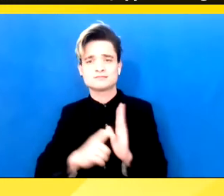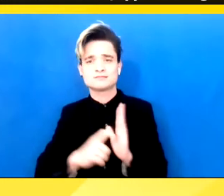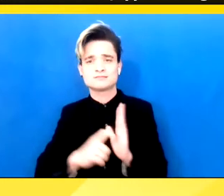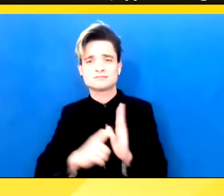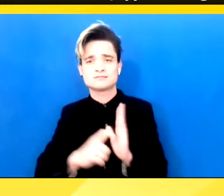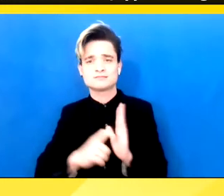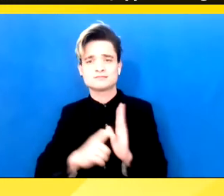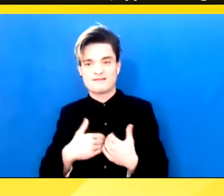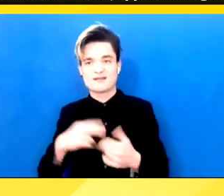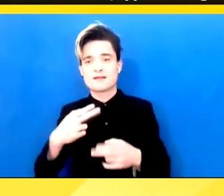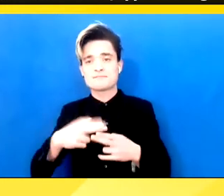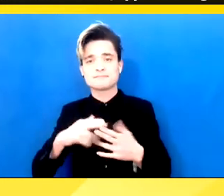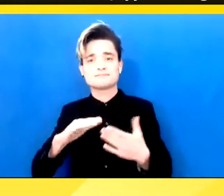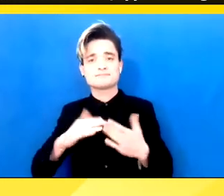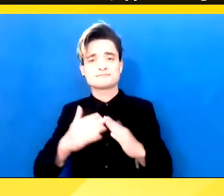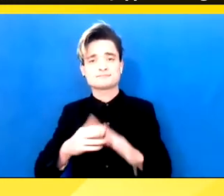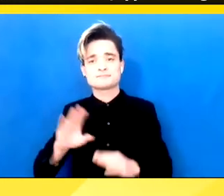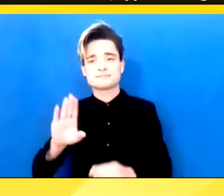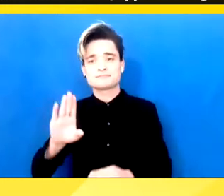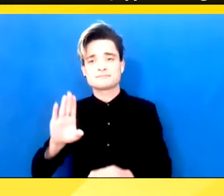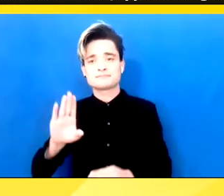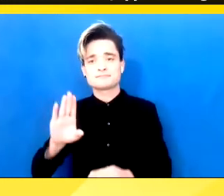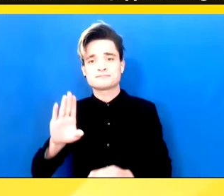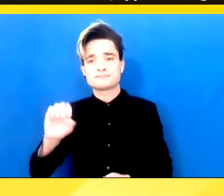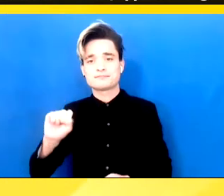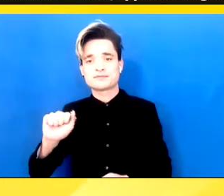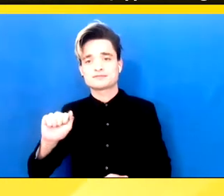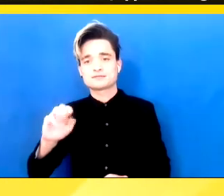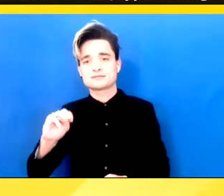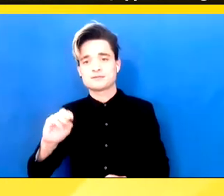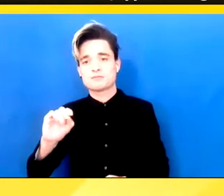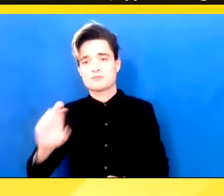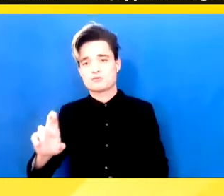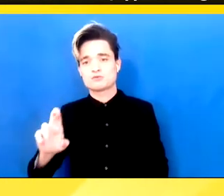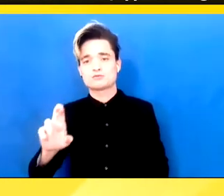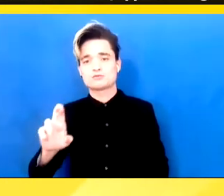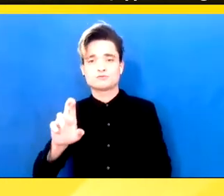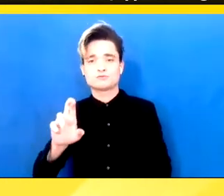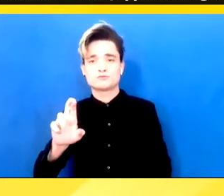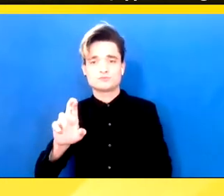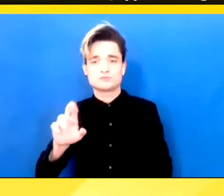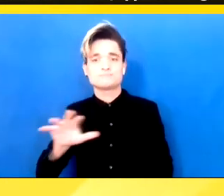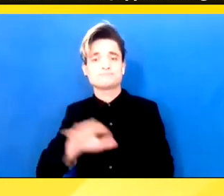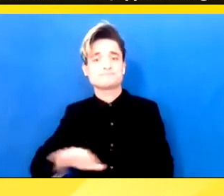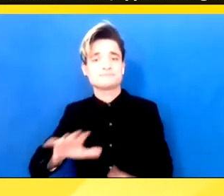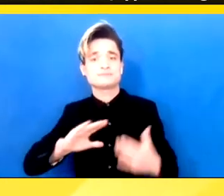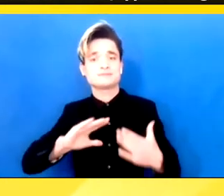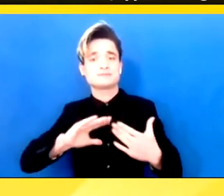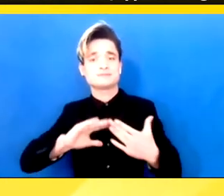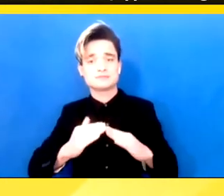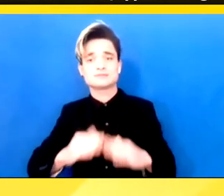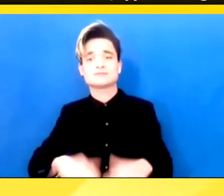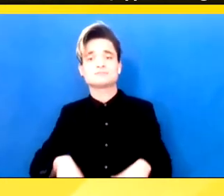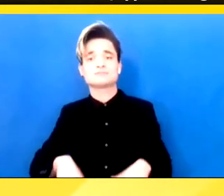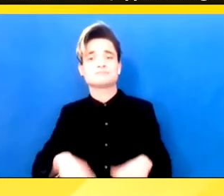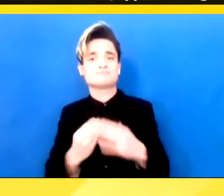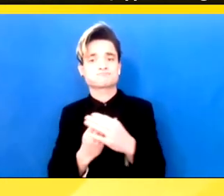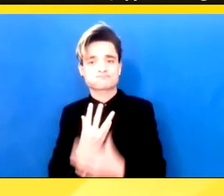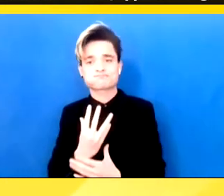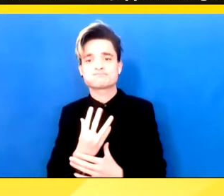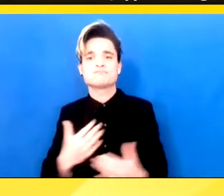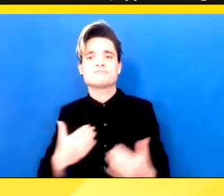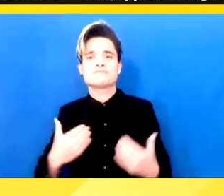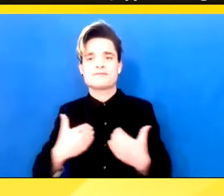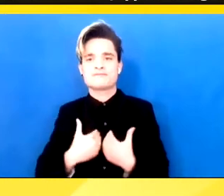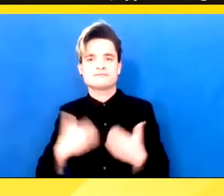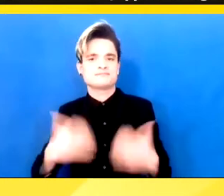And that's where these cities and these communities grew. And they had horns that the media liked to